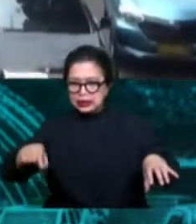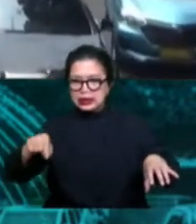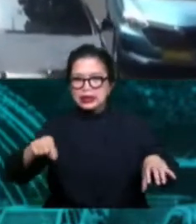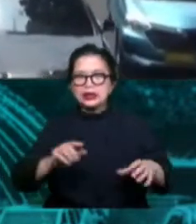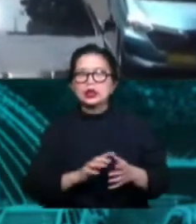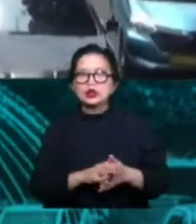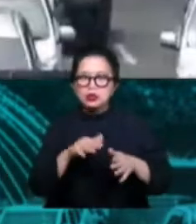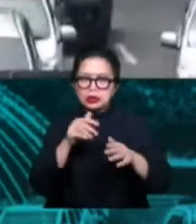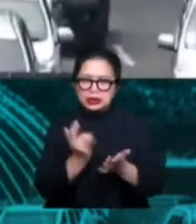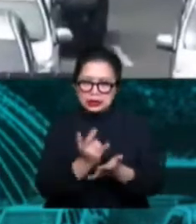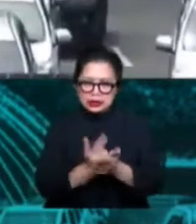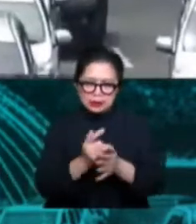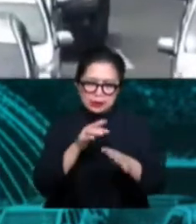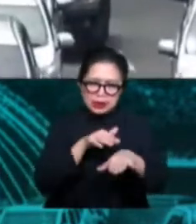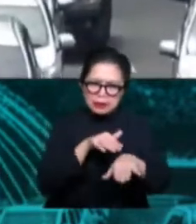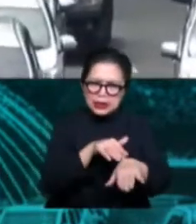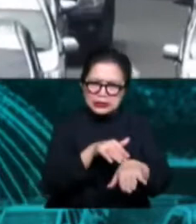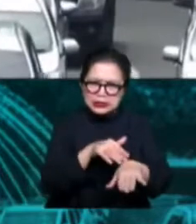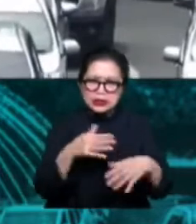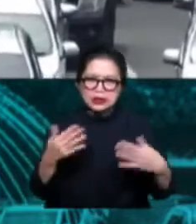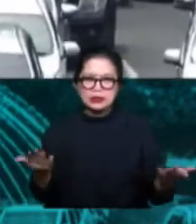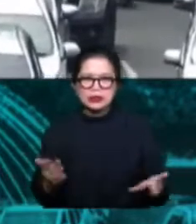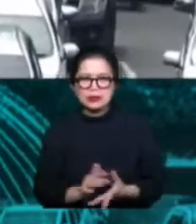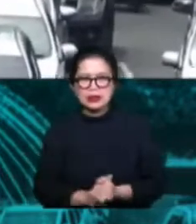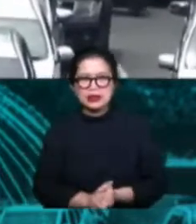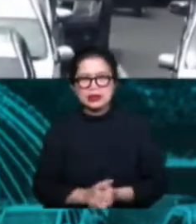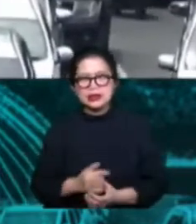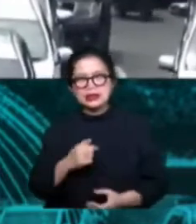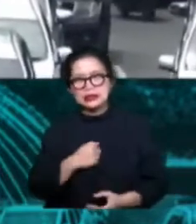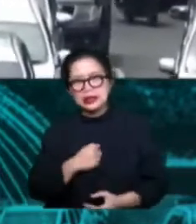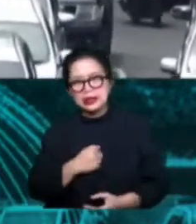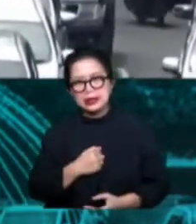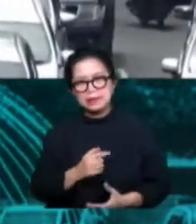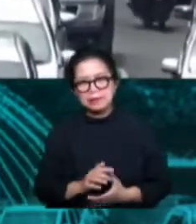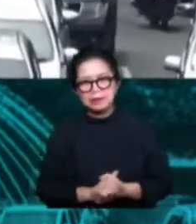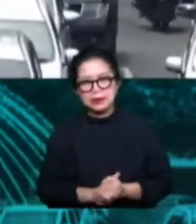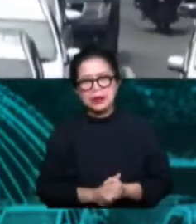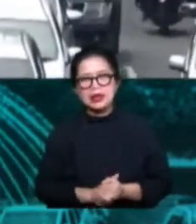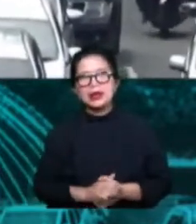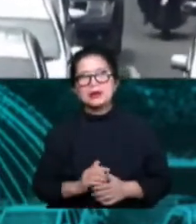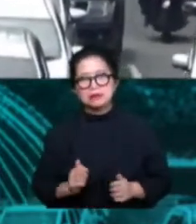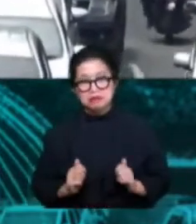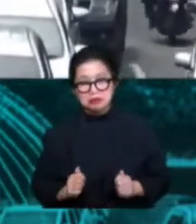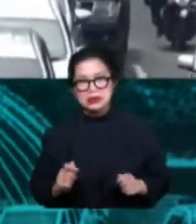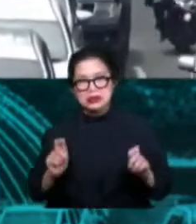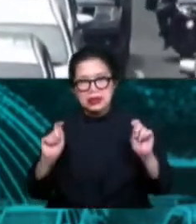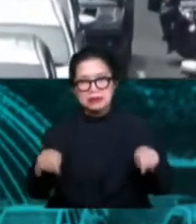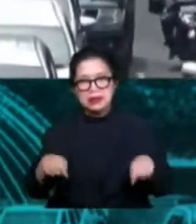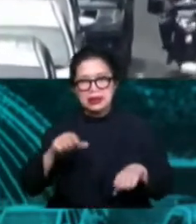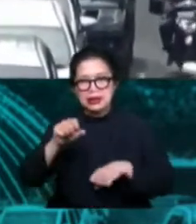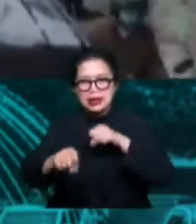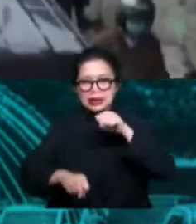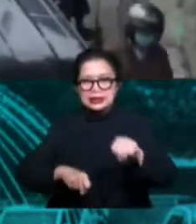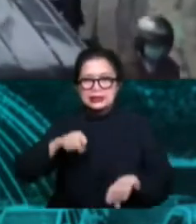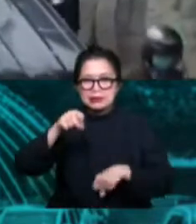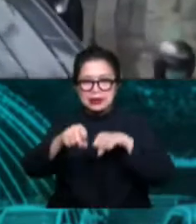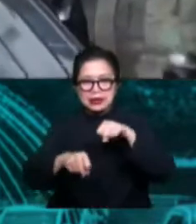using bicycle, I cannot using in the previous day, maybe 3 years or 4 years